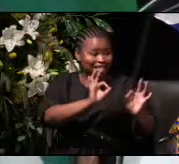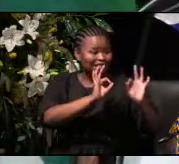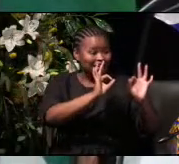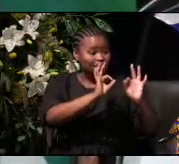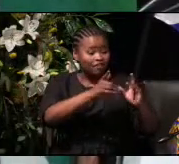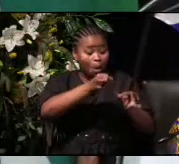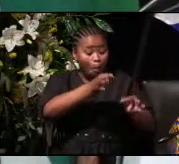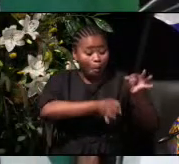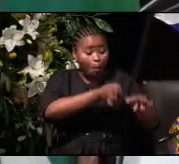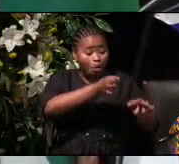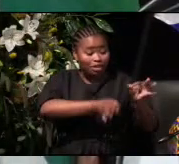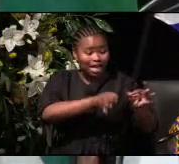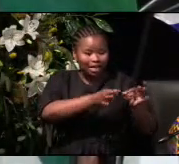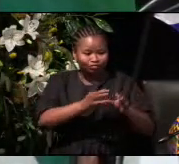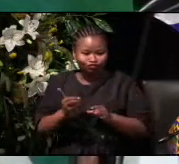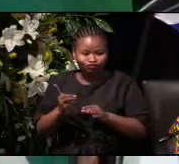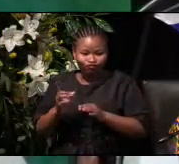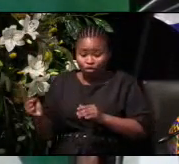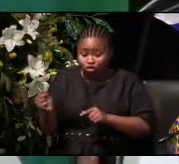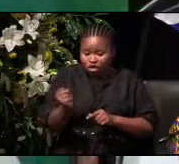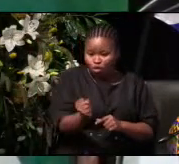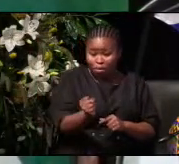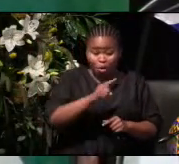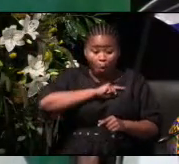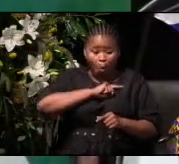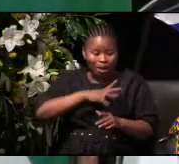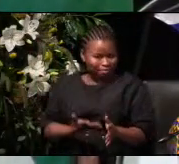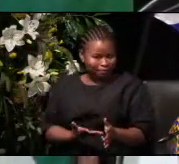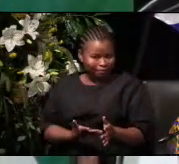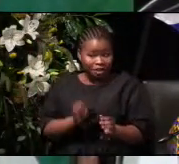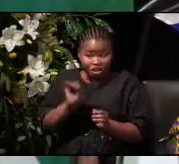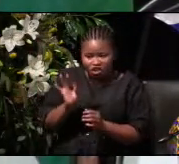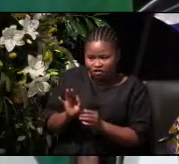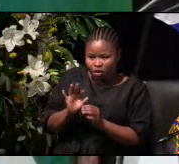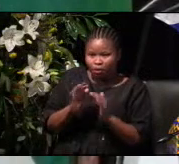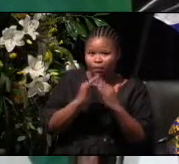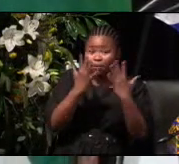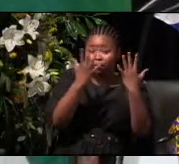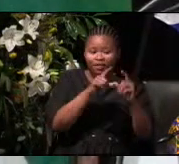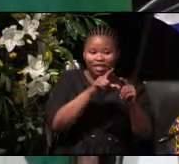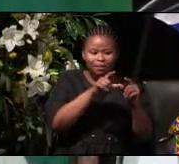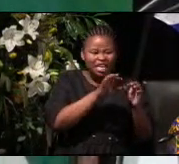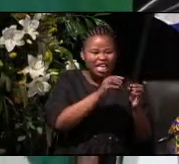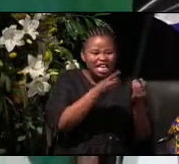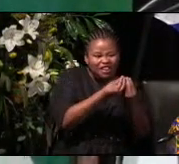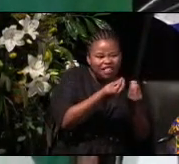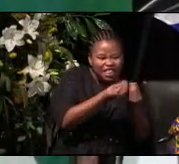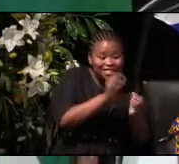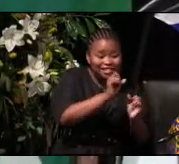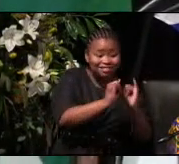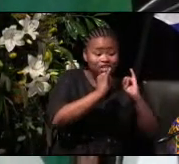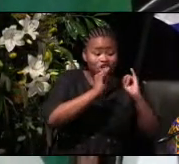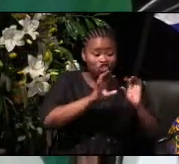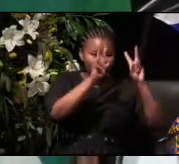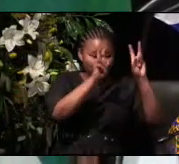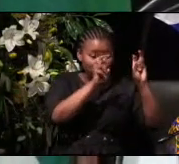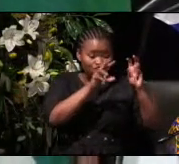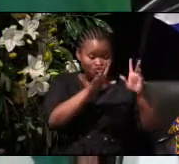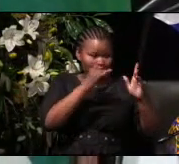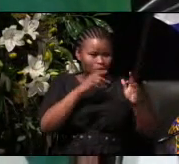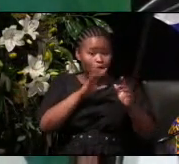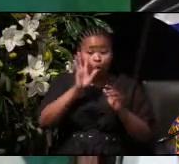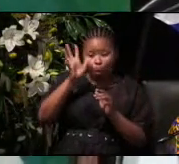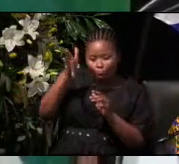the political deployment because if we don't deal with the elephant in the room we are